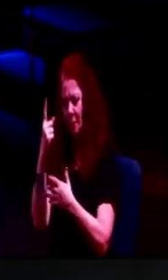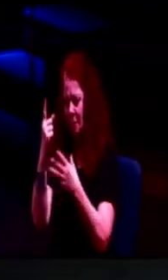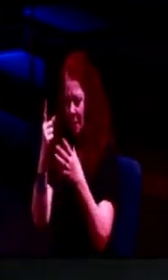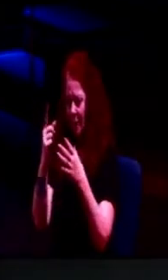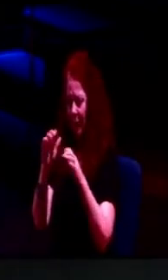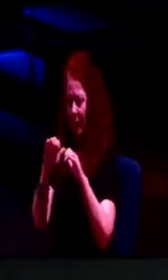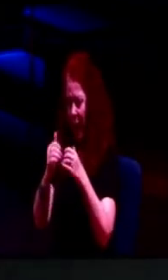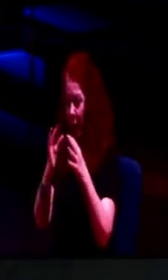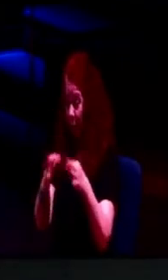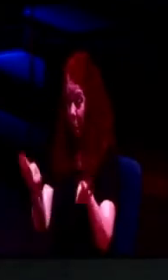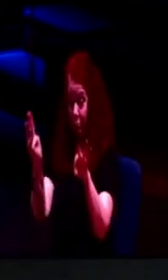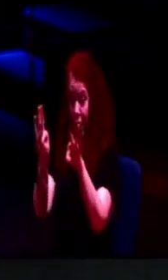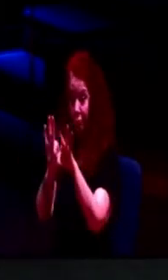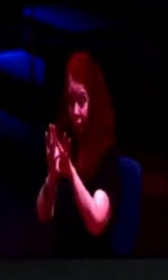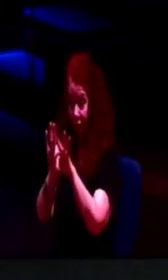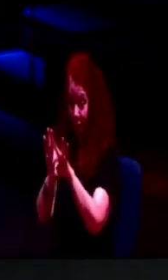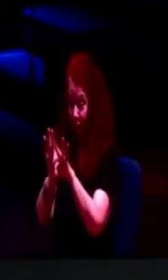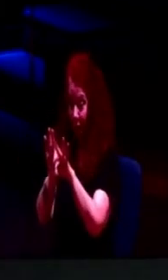the reward.